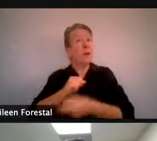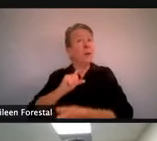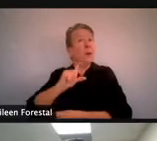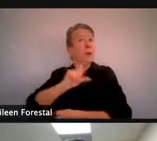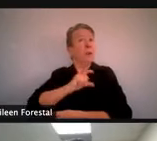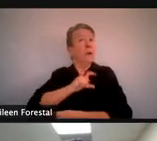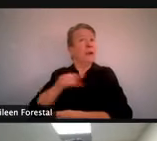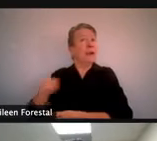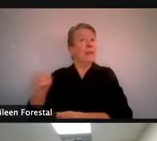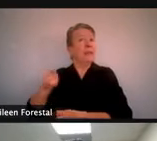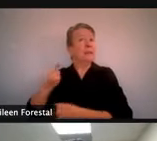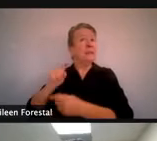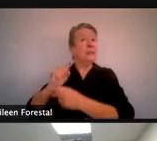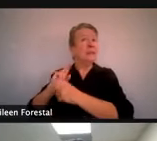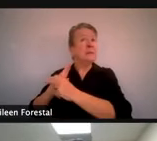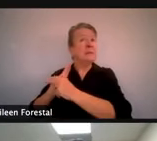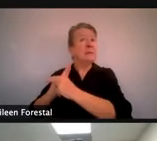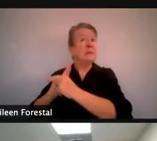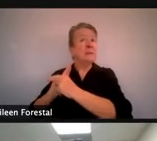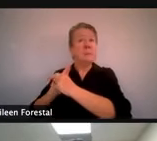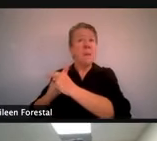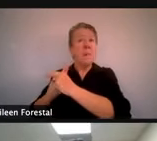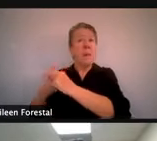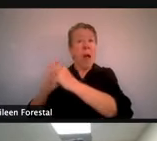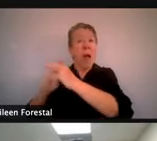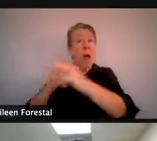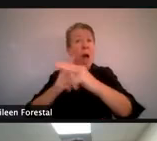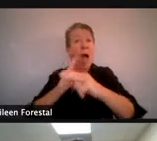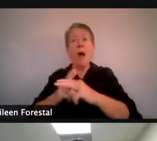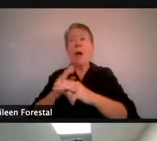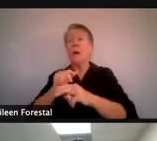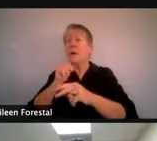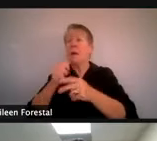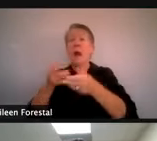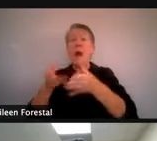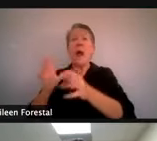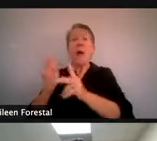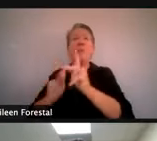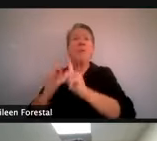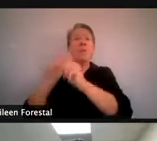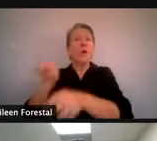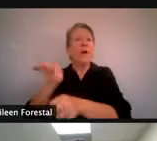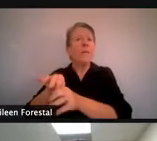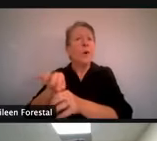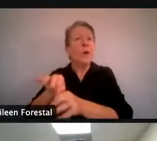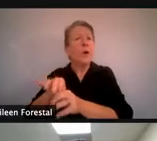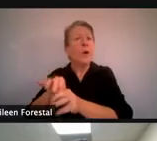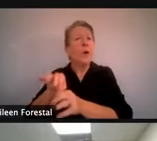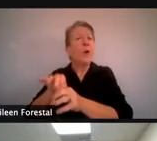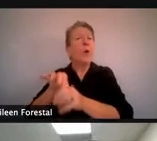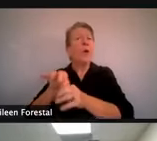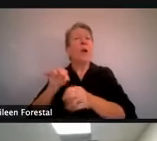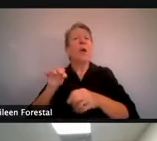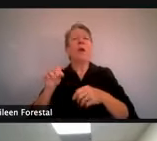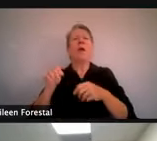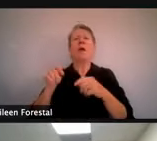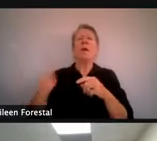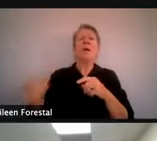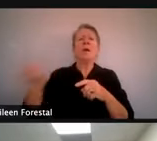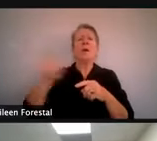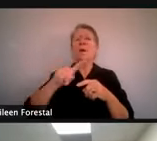specifically called there? Some legislators, as you know, and organizations say it's necessary to avoid voter intimidation, and these